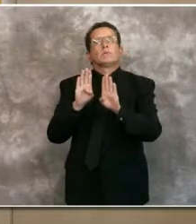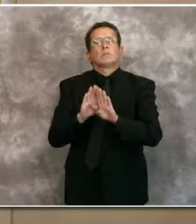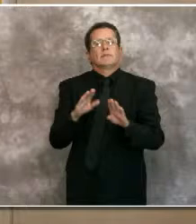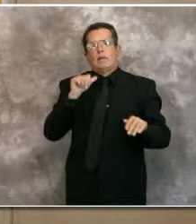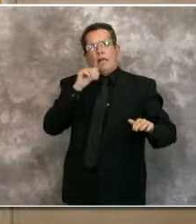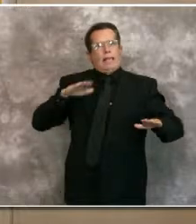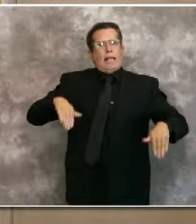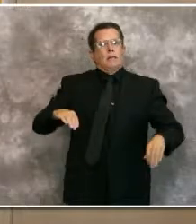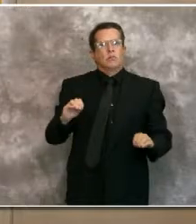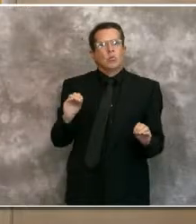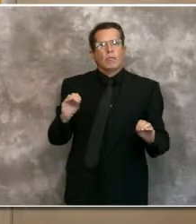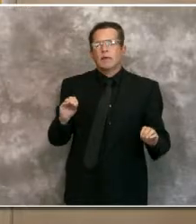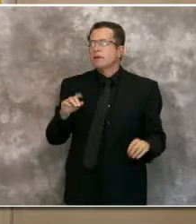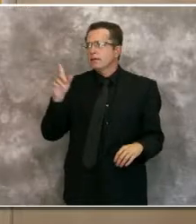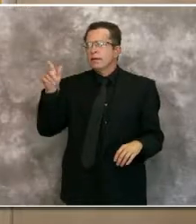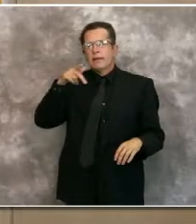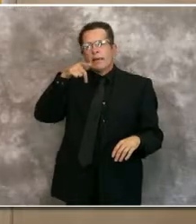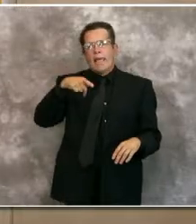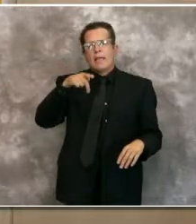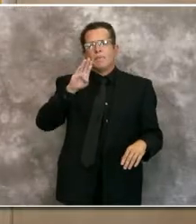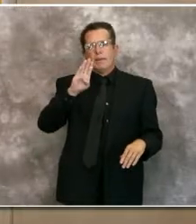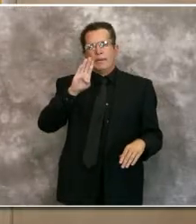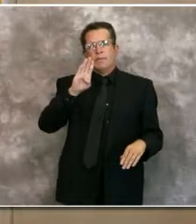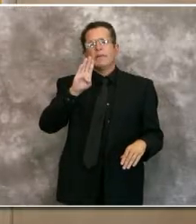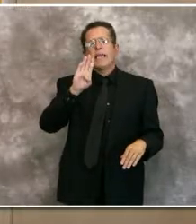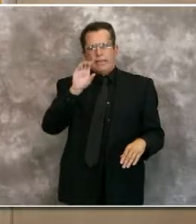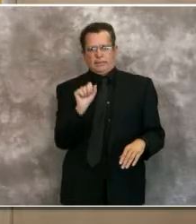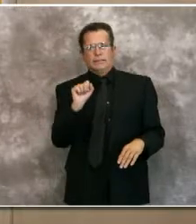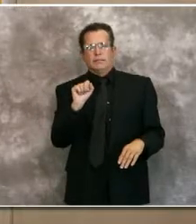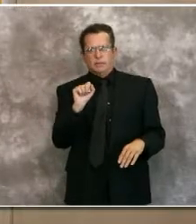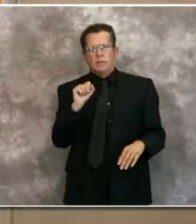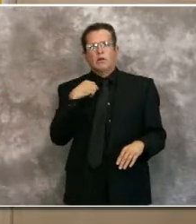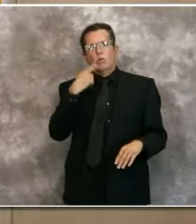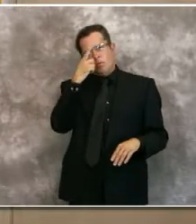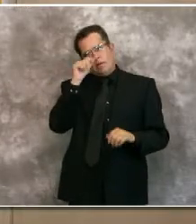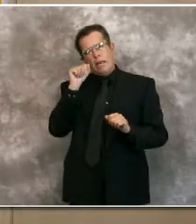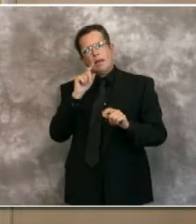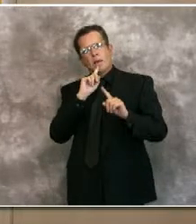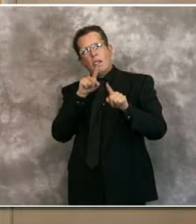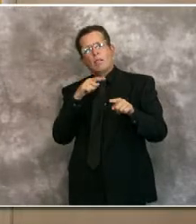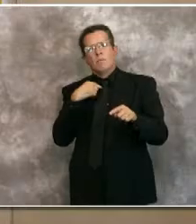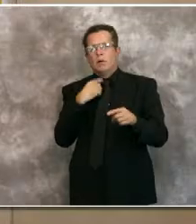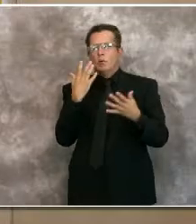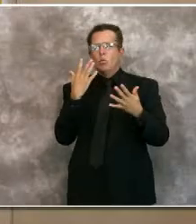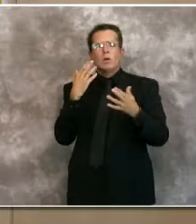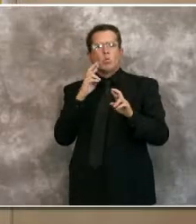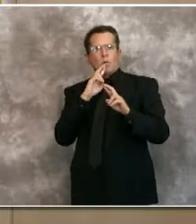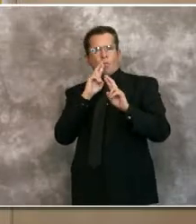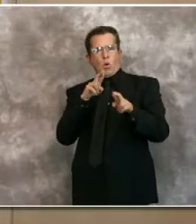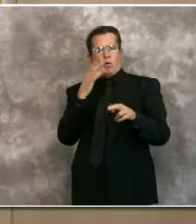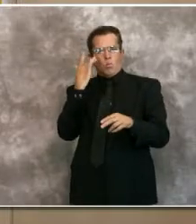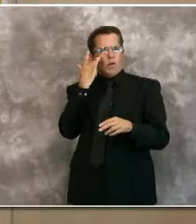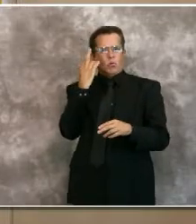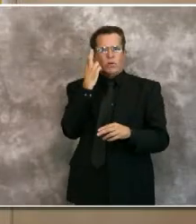question is from Taryn Mento from KPBS. Can you provide a little more details on what the delay is in reporting that is